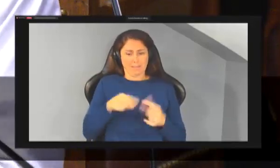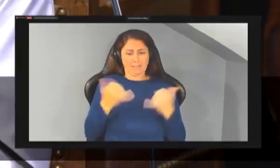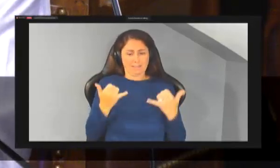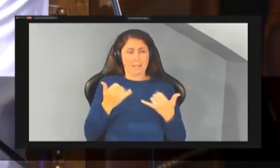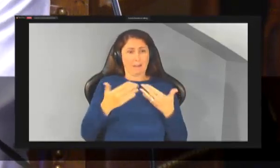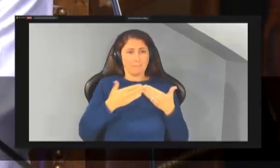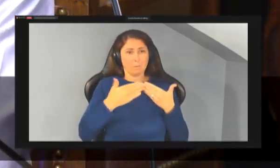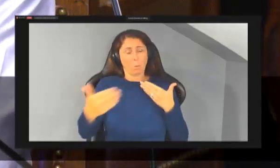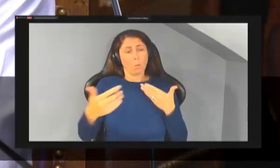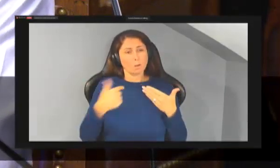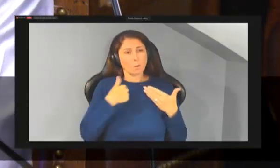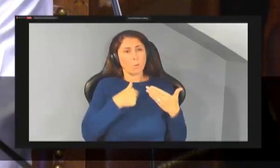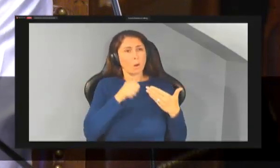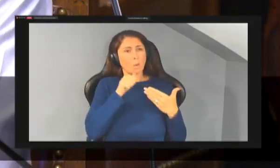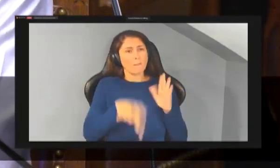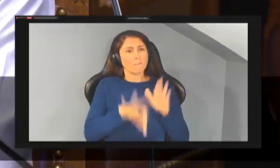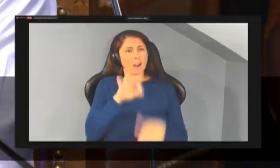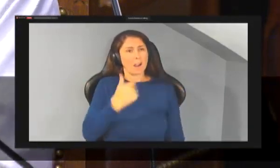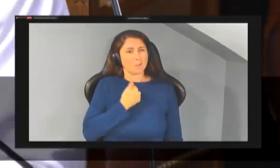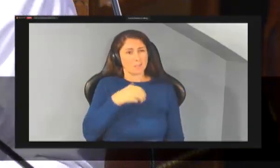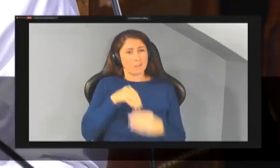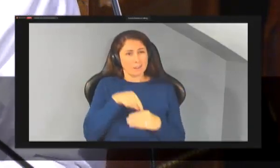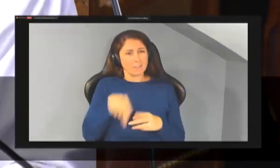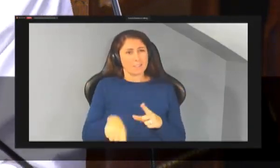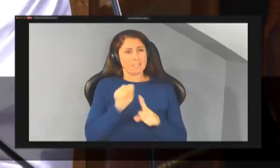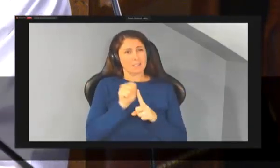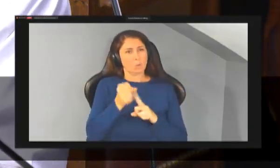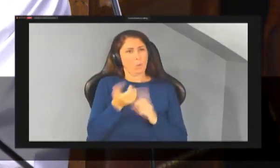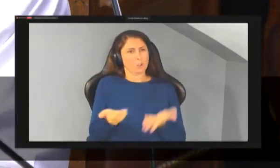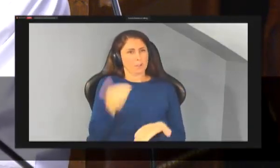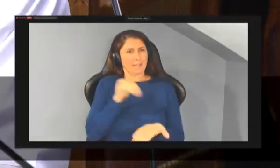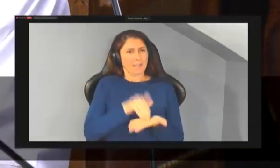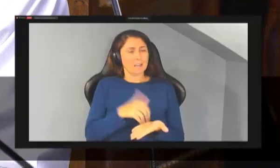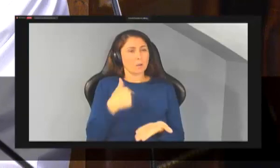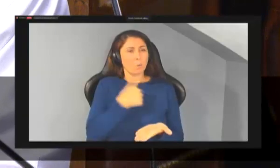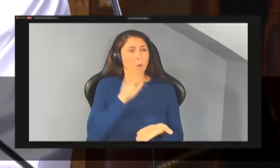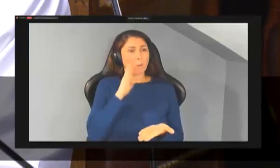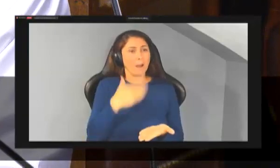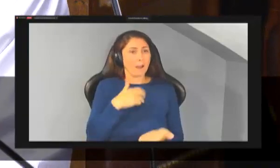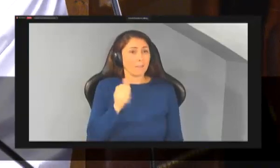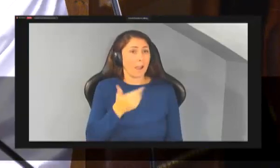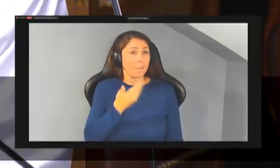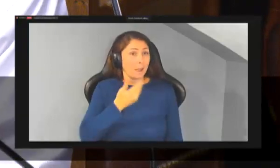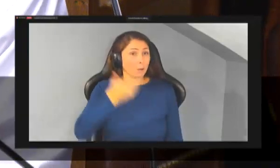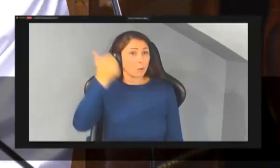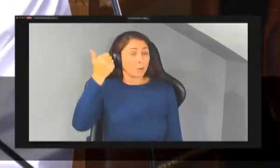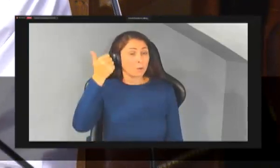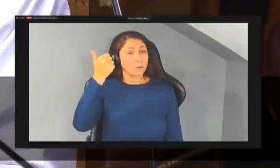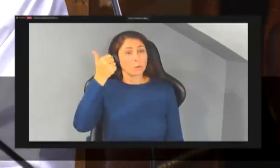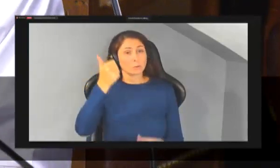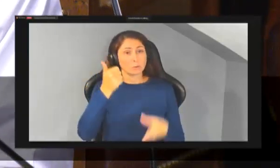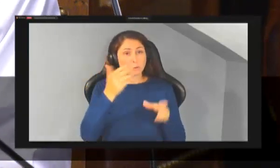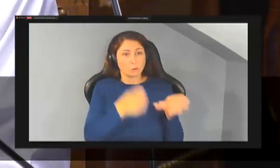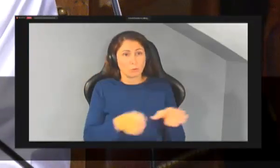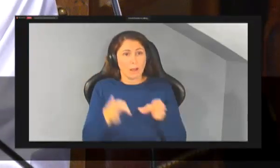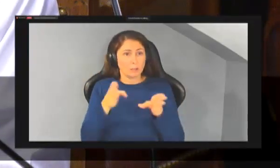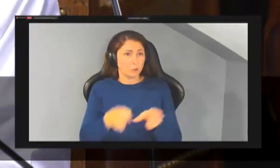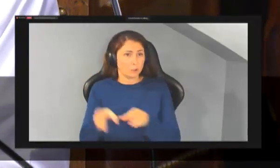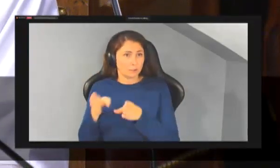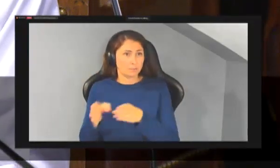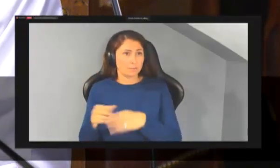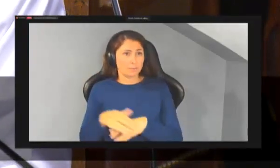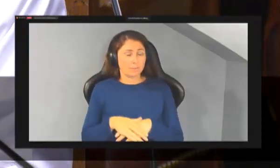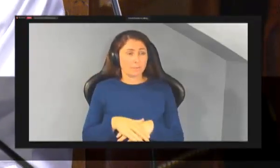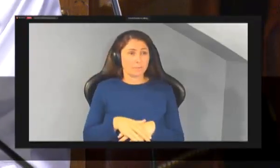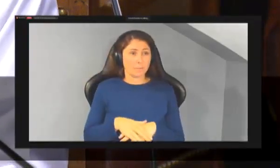find ourselves in this situation again, that we will have a better strategy. You inherit a